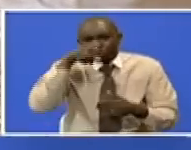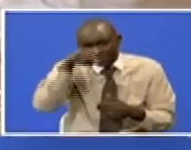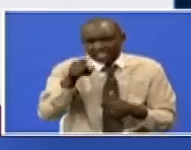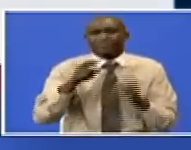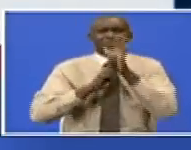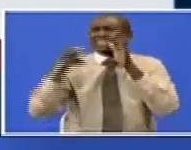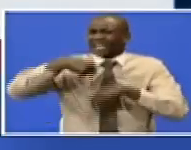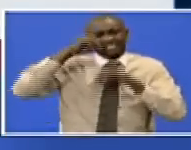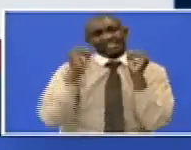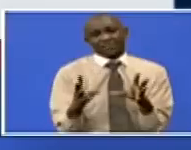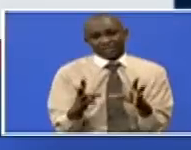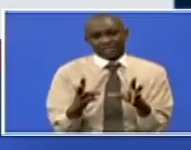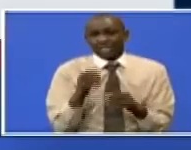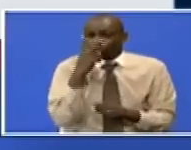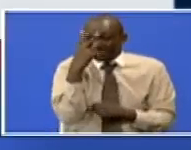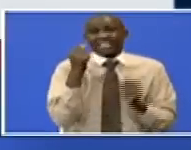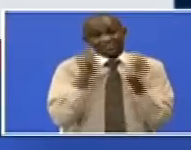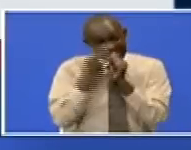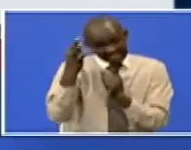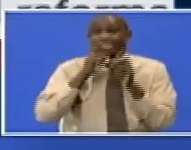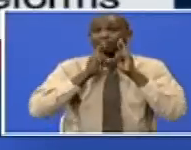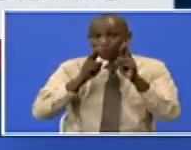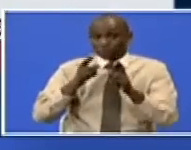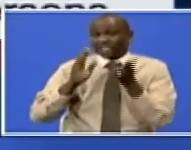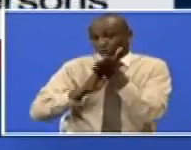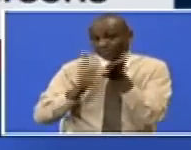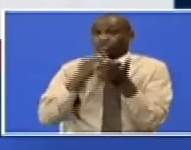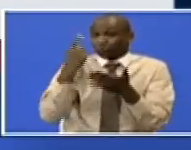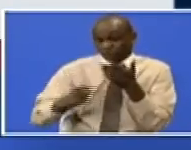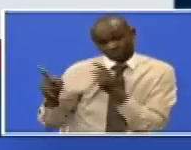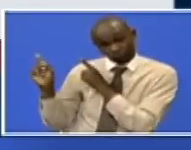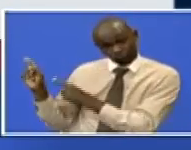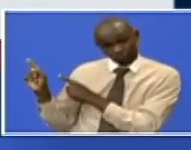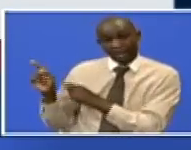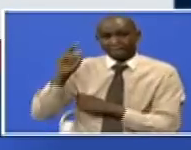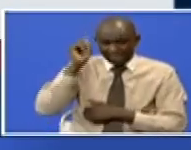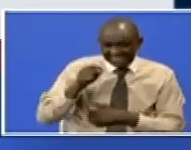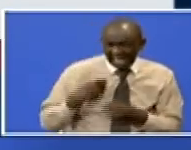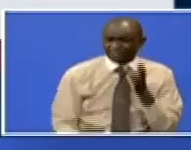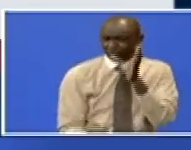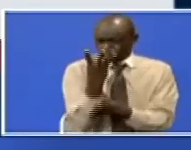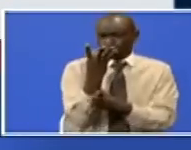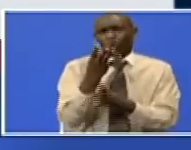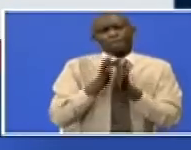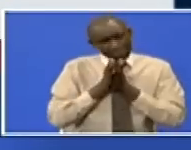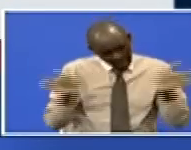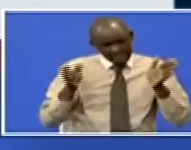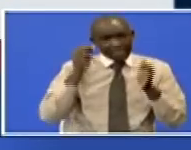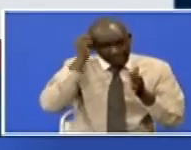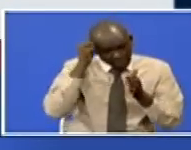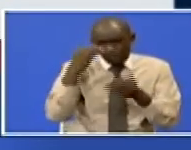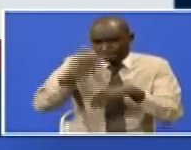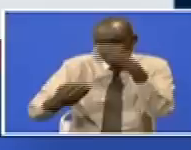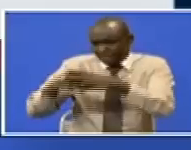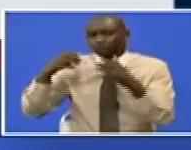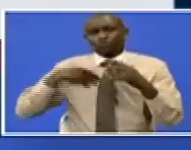us. According to the 2013 TJRC report recommendations, there was to be the establishment of public memorials in